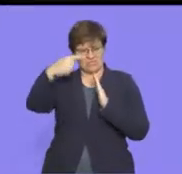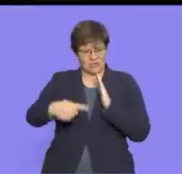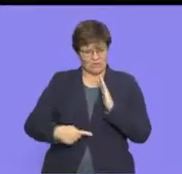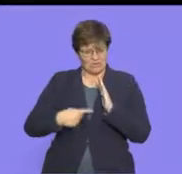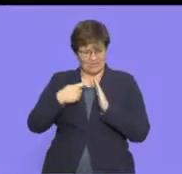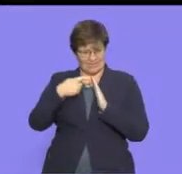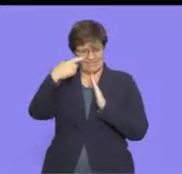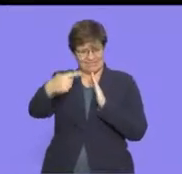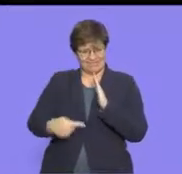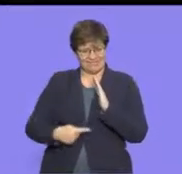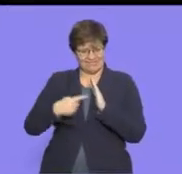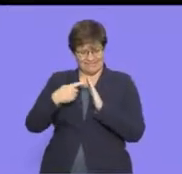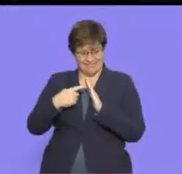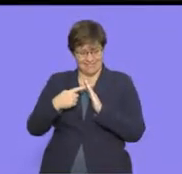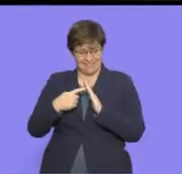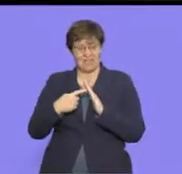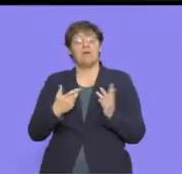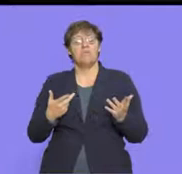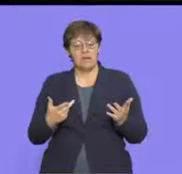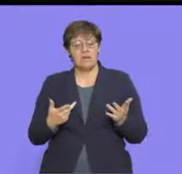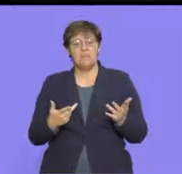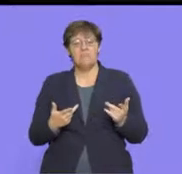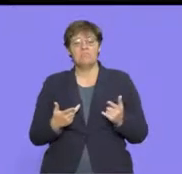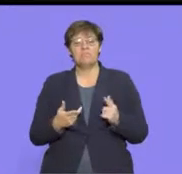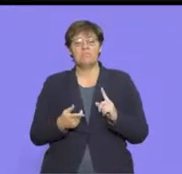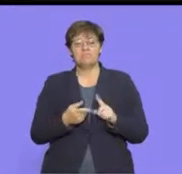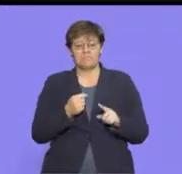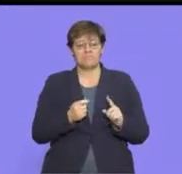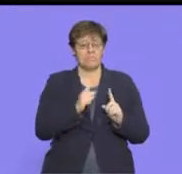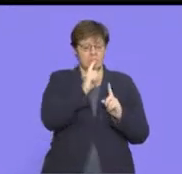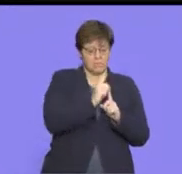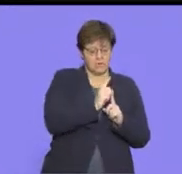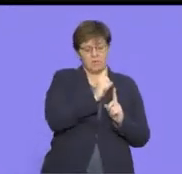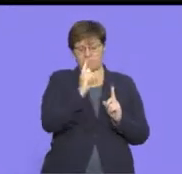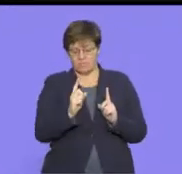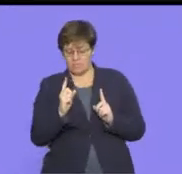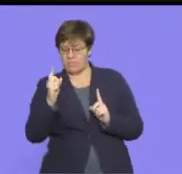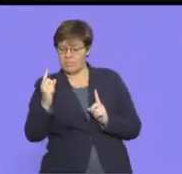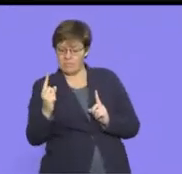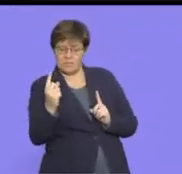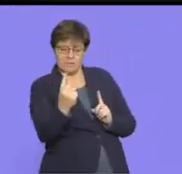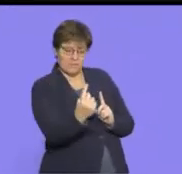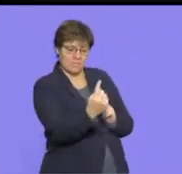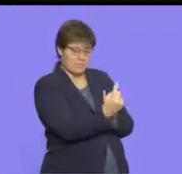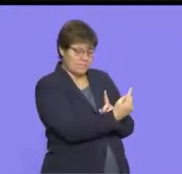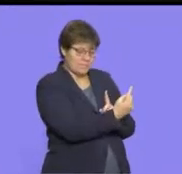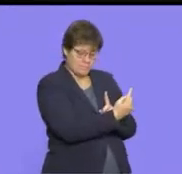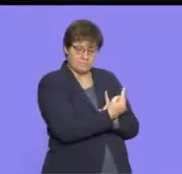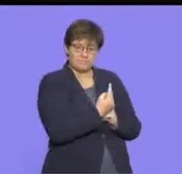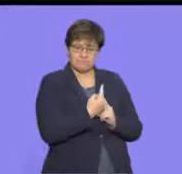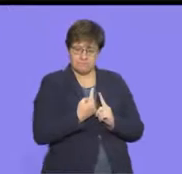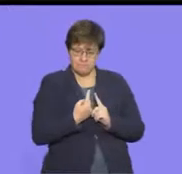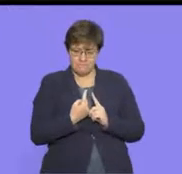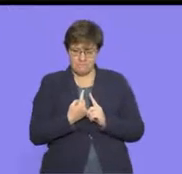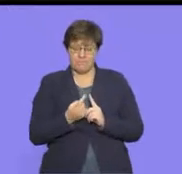around. That's exactly when you circulate at a party or whatever, you're going from person to person. Now, what we have over here